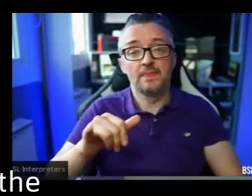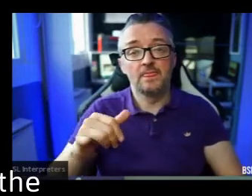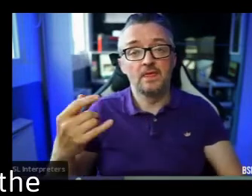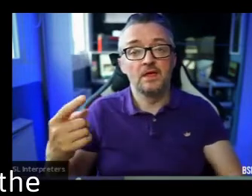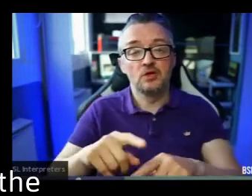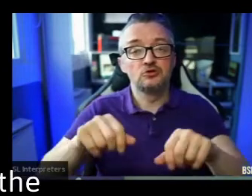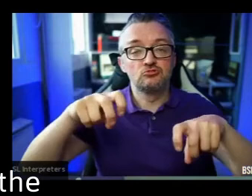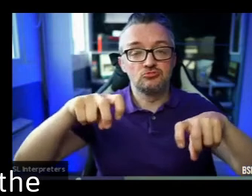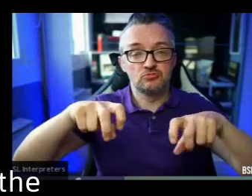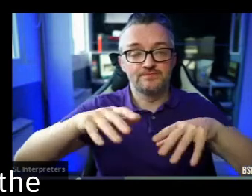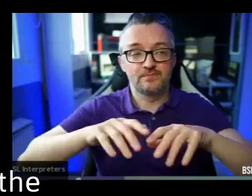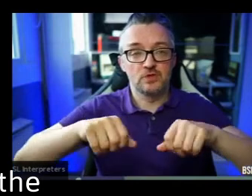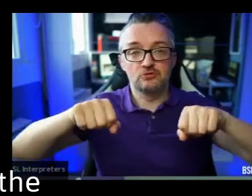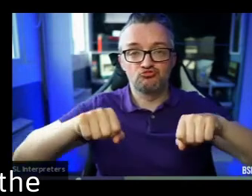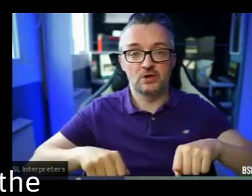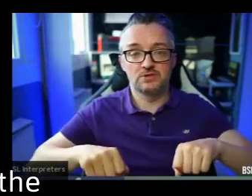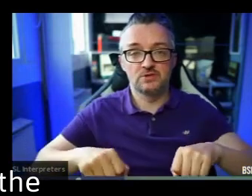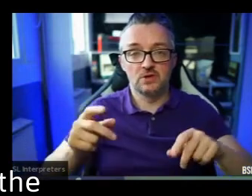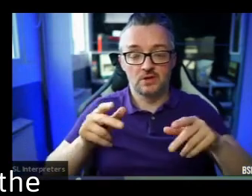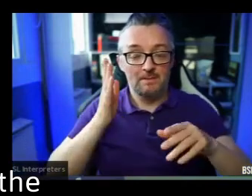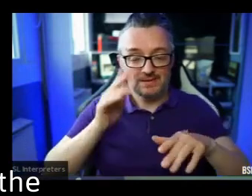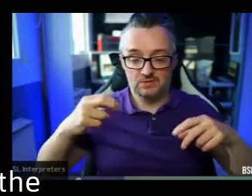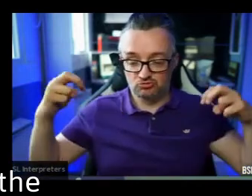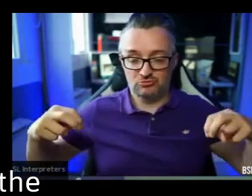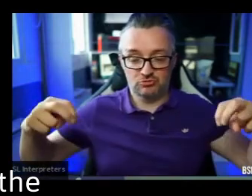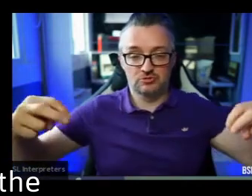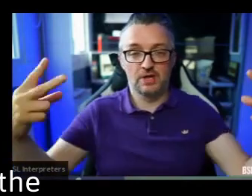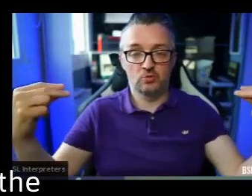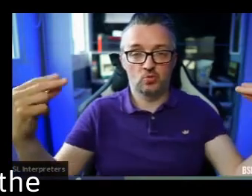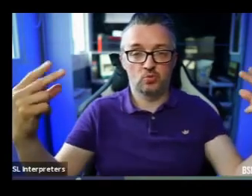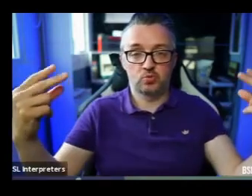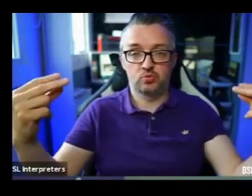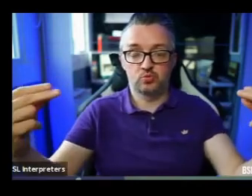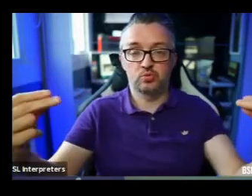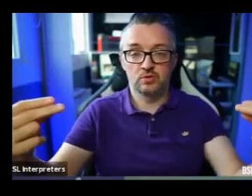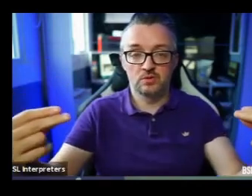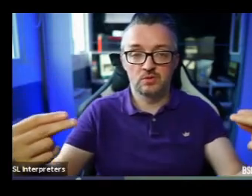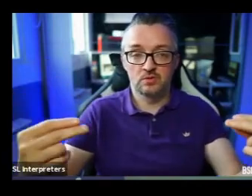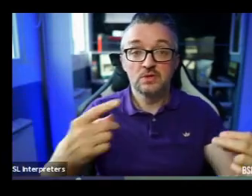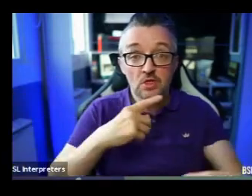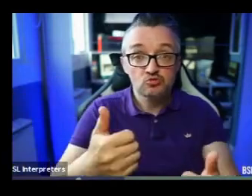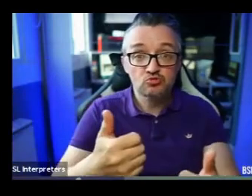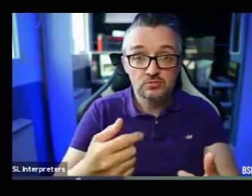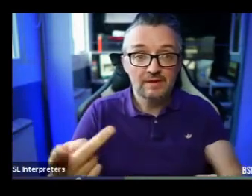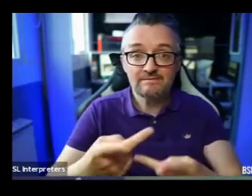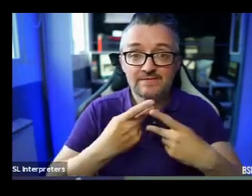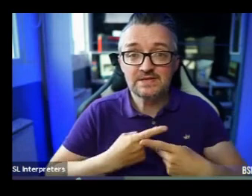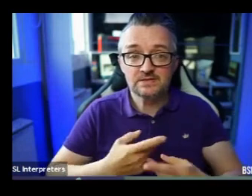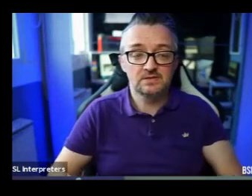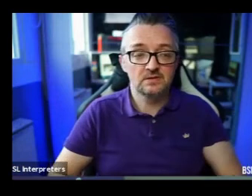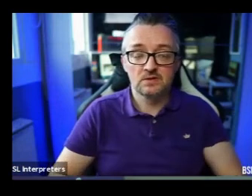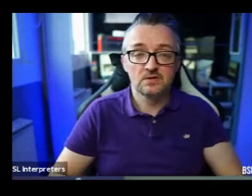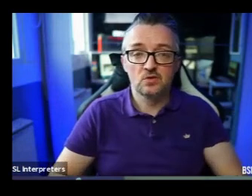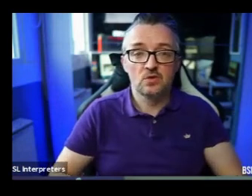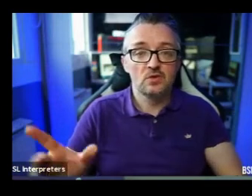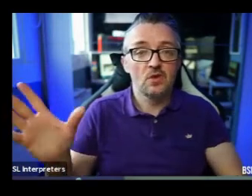And she said, oh yeah, they line up the chairs along the two sides of my bed and they talk to me all the time. And she said, well, that's great